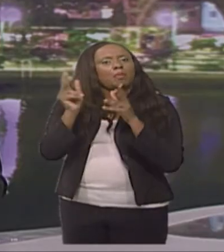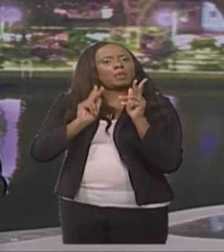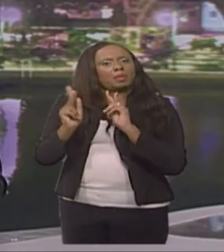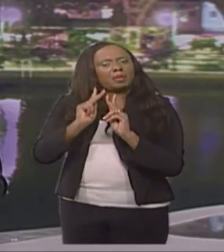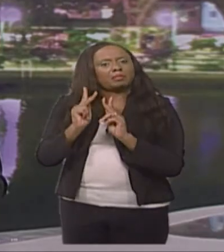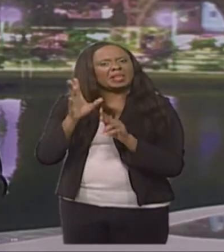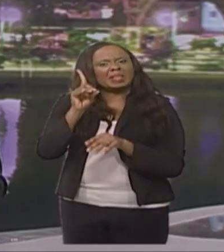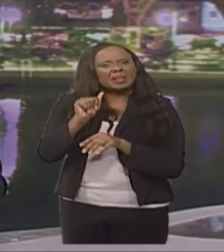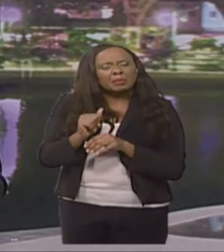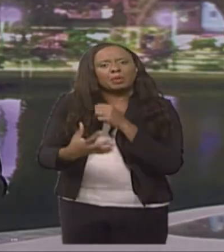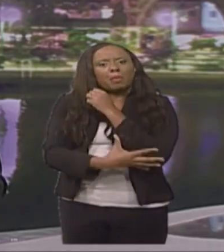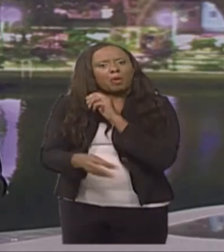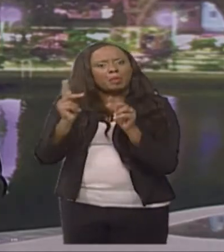society.